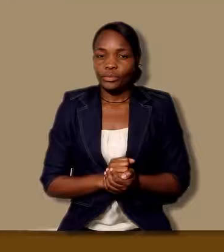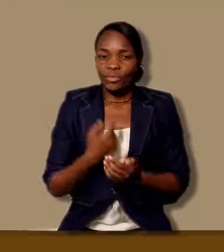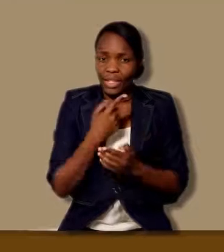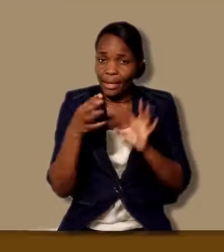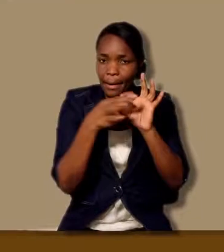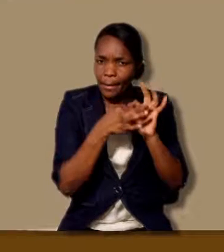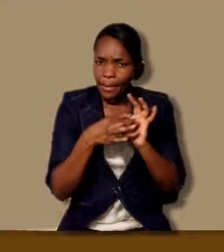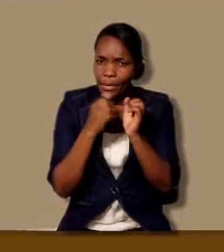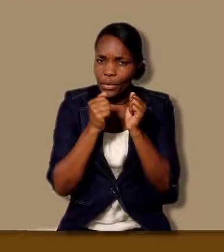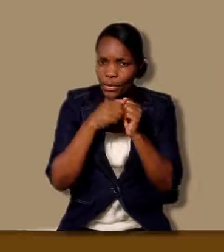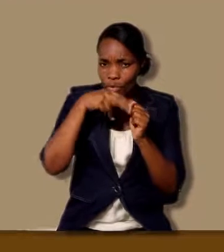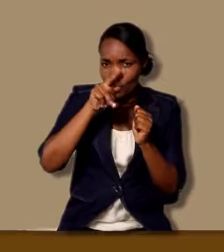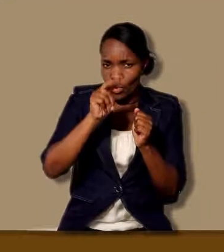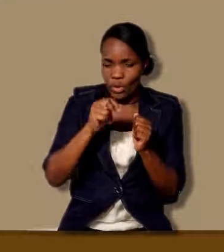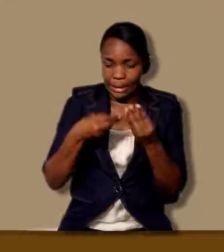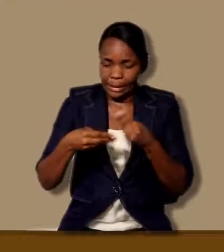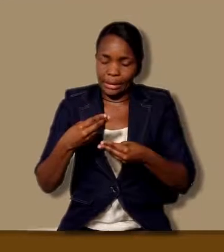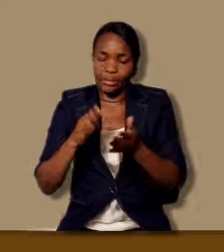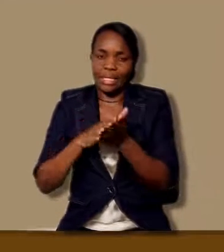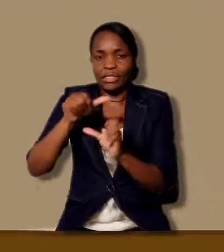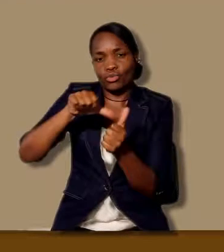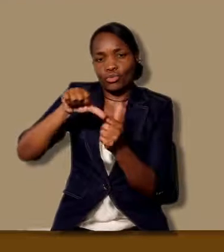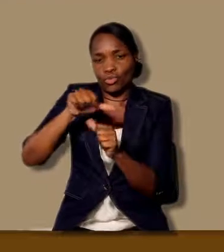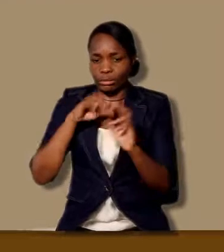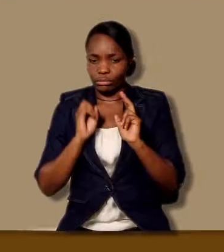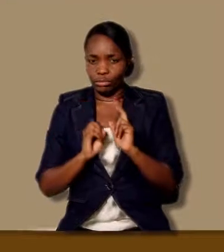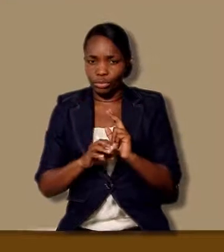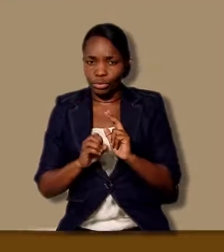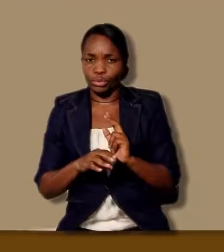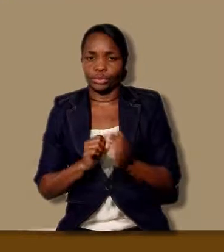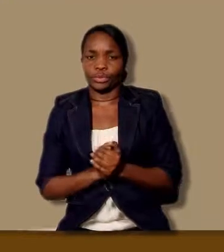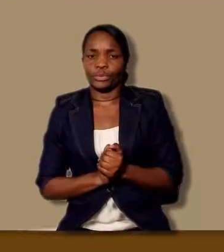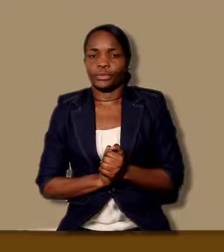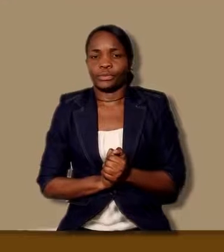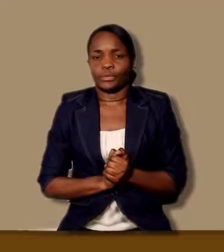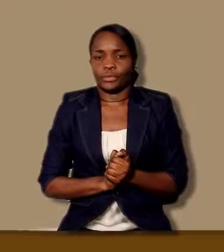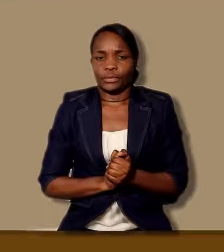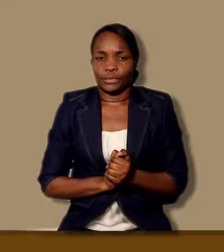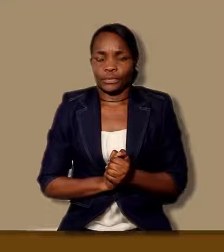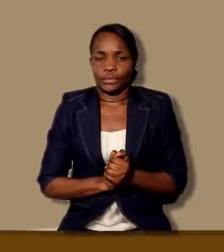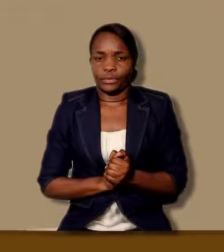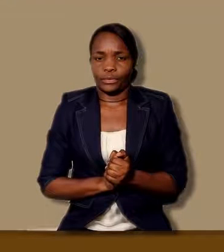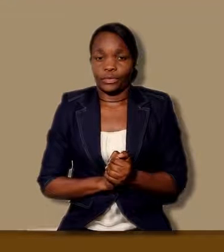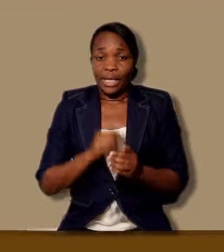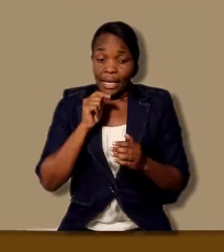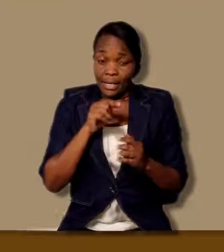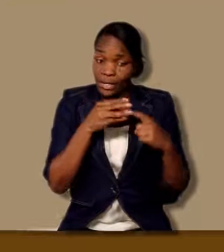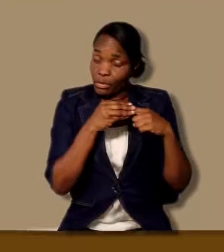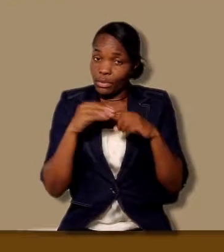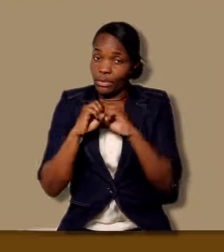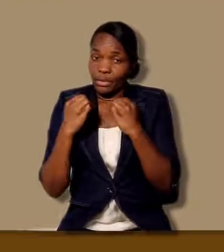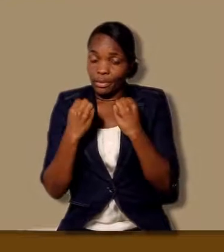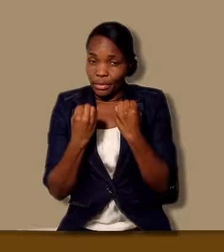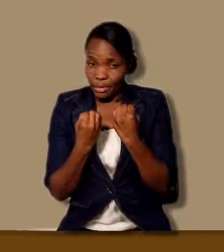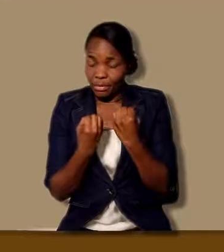are coordinated through the United Nations Economic and Social Council, ECOSOC. These specialized